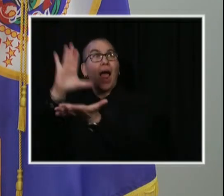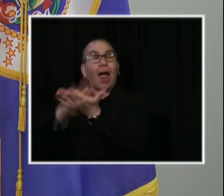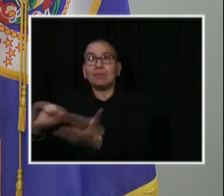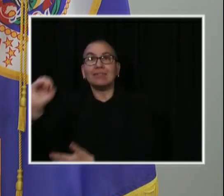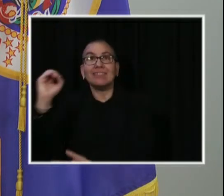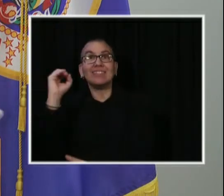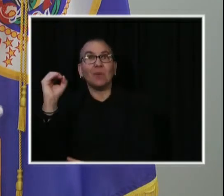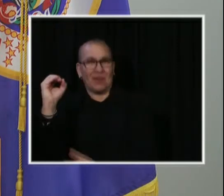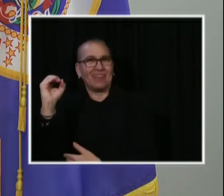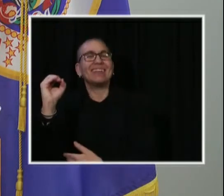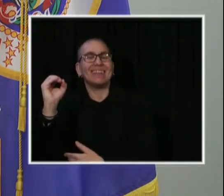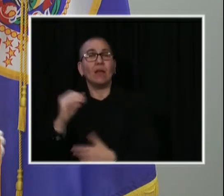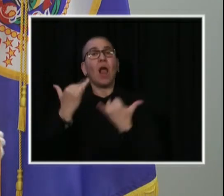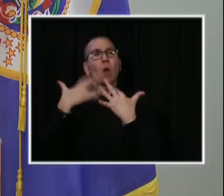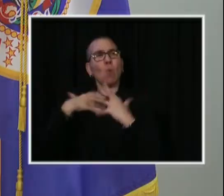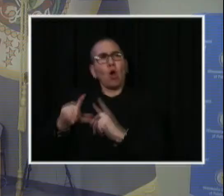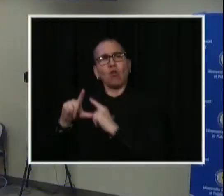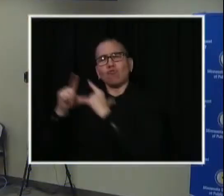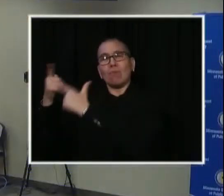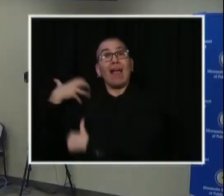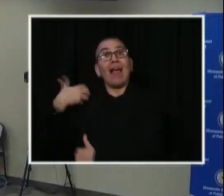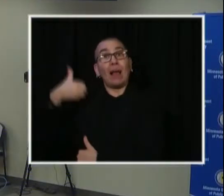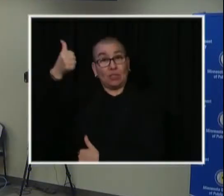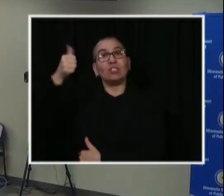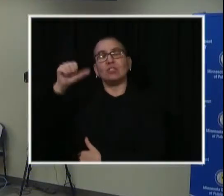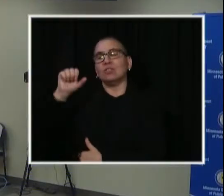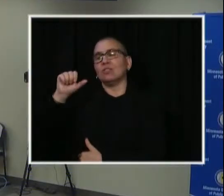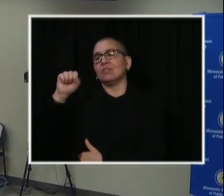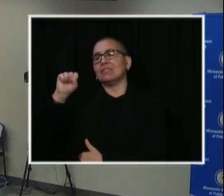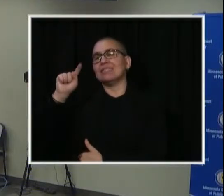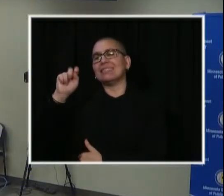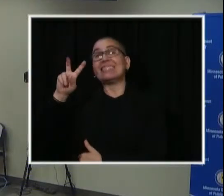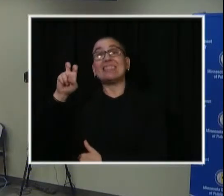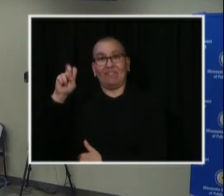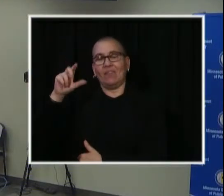happy to introduce Commissioner Steve Grove.